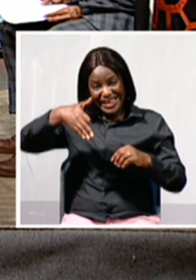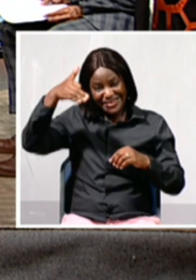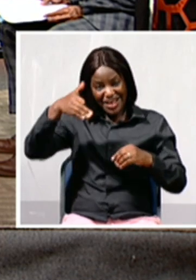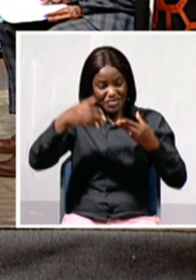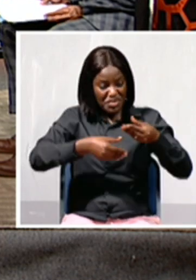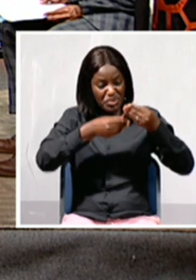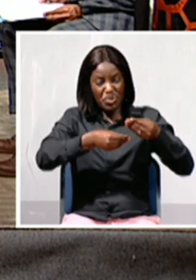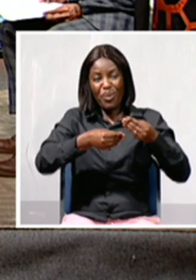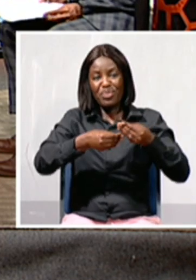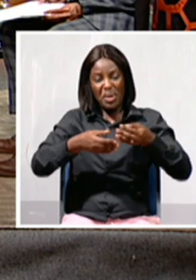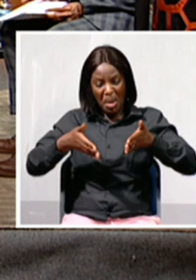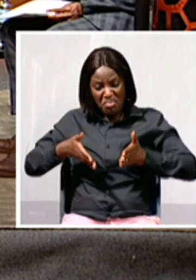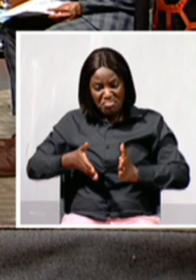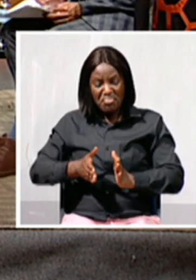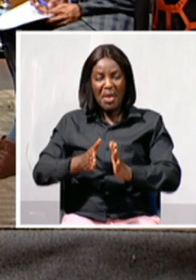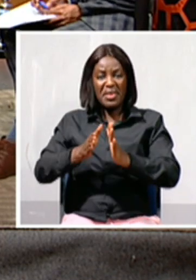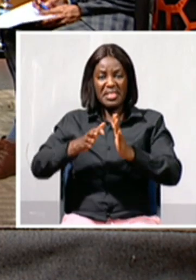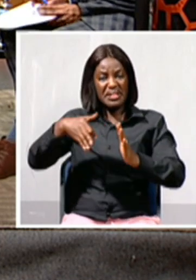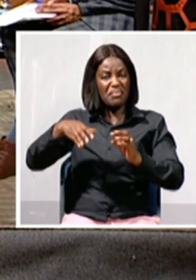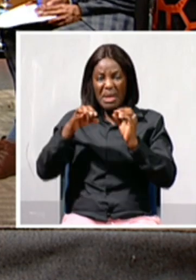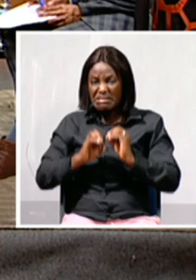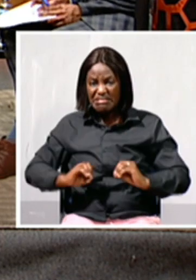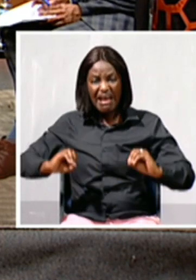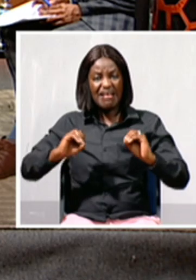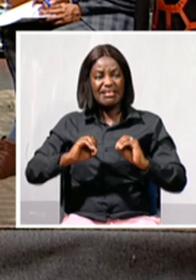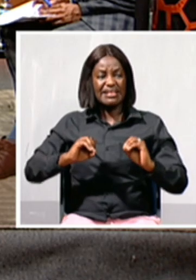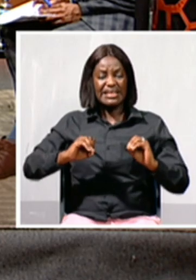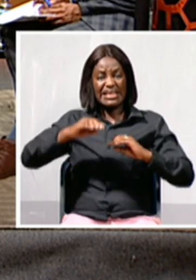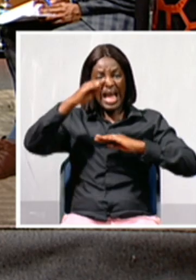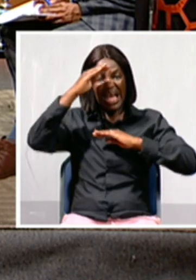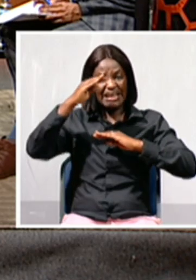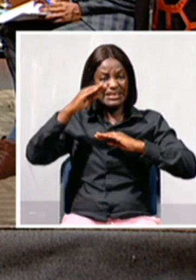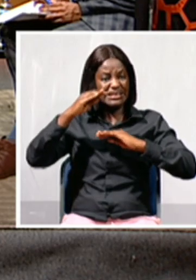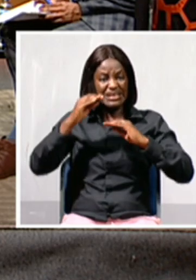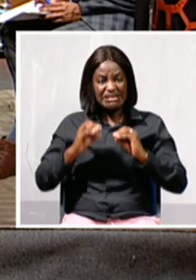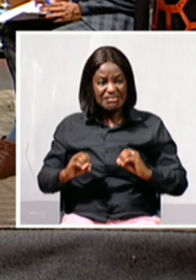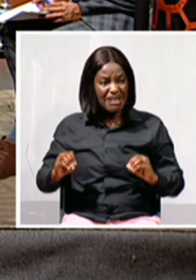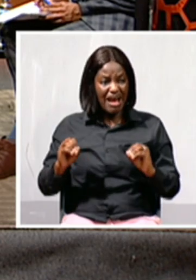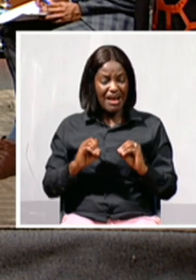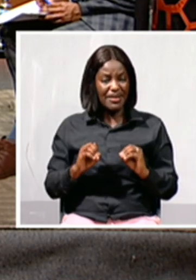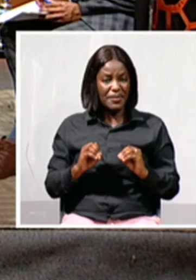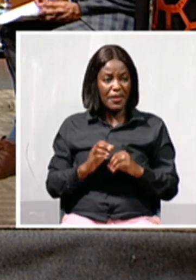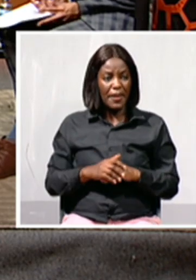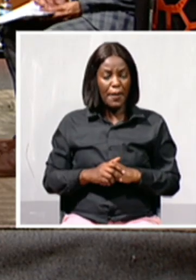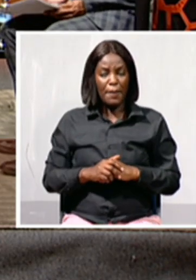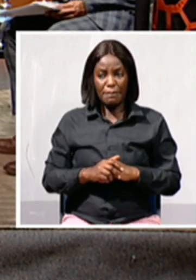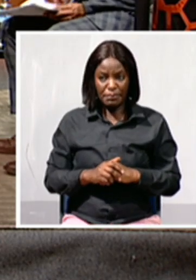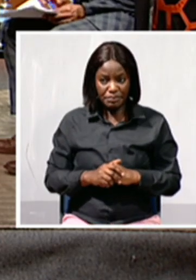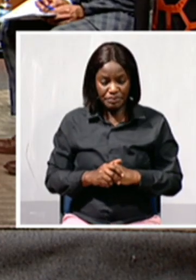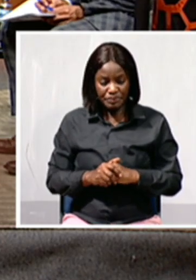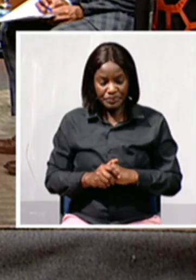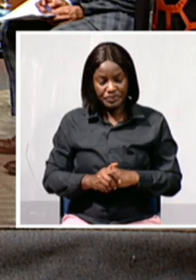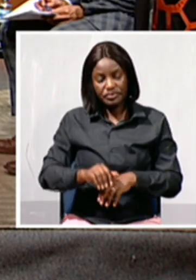Arno. That they are not Namibian. Thank you. We are in a serious race against time. Yes. Arno is of the view Maybe, that you yeah. are aware